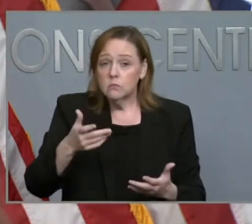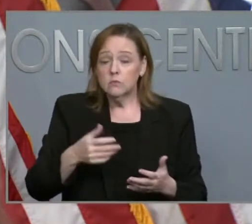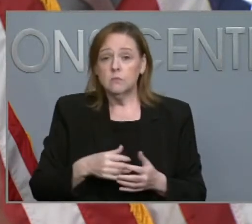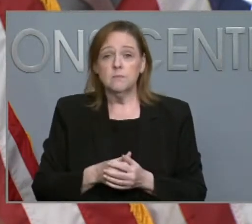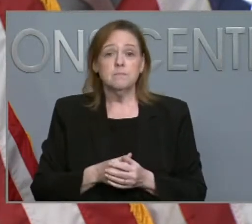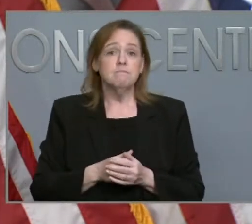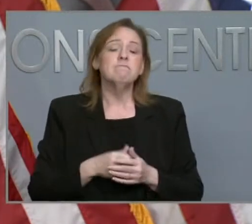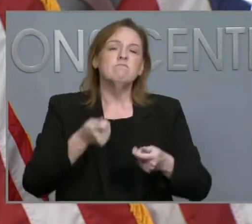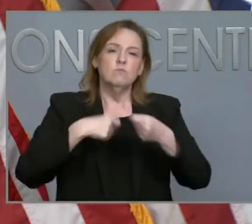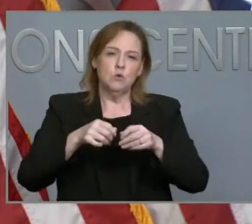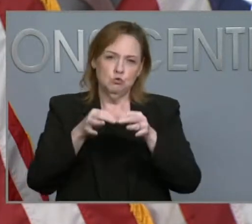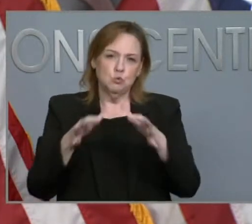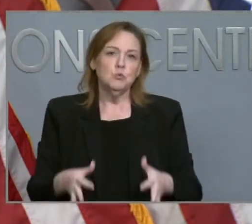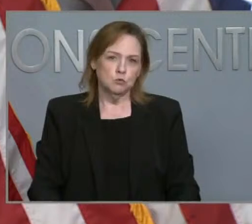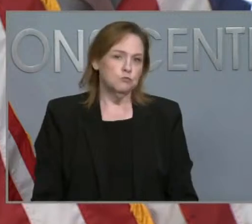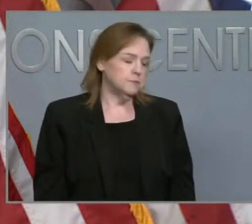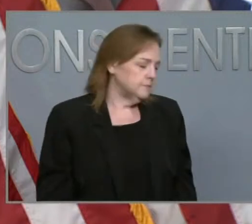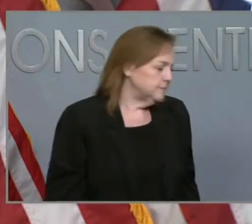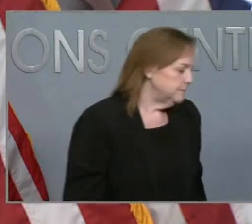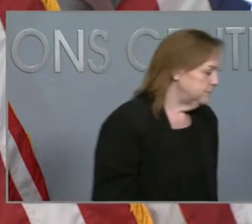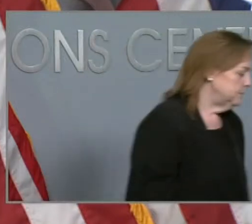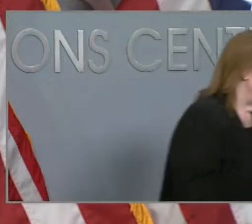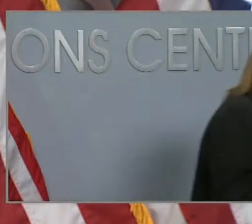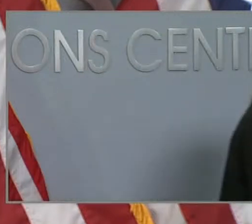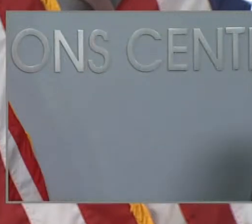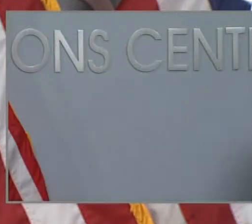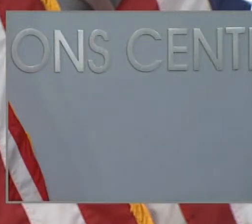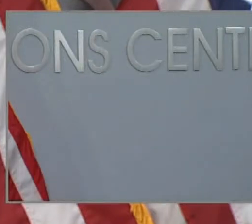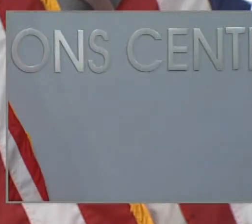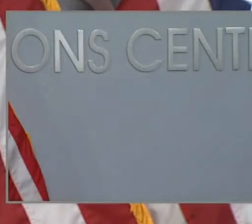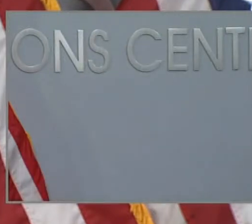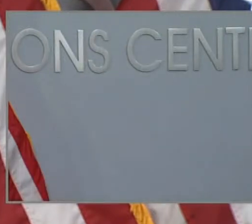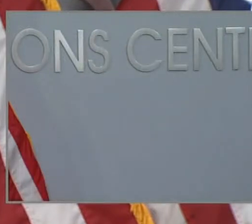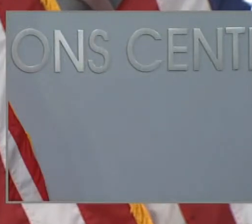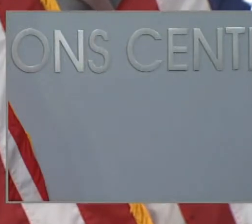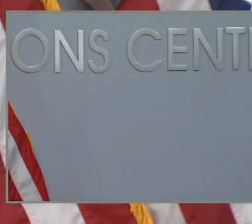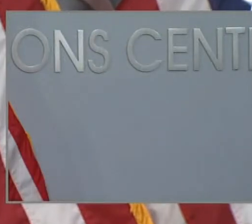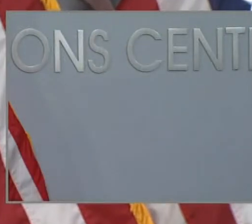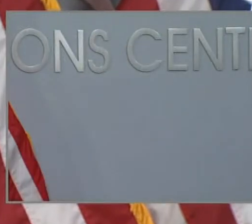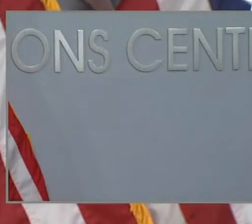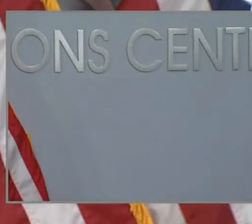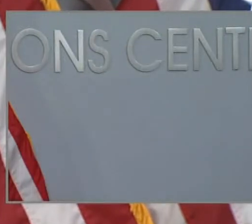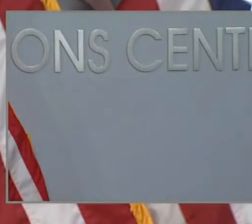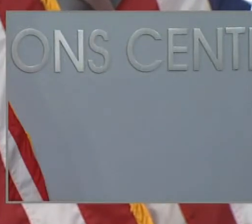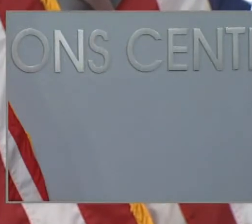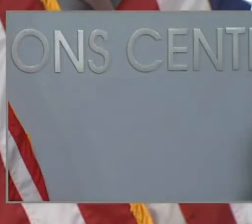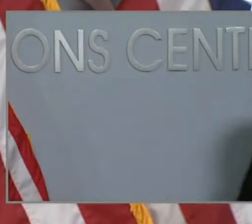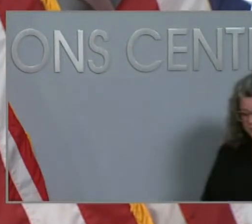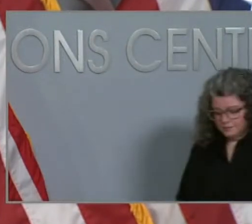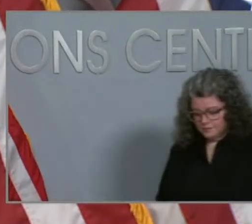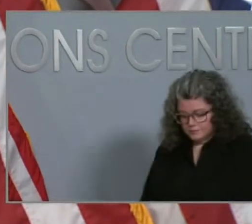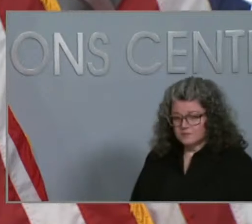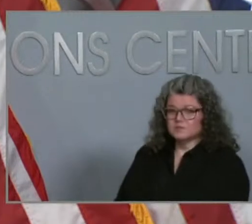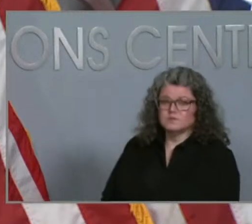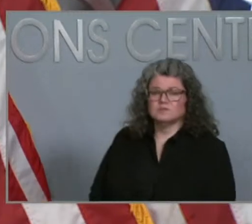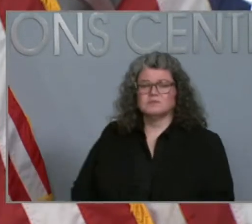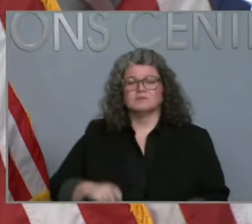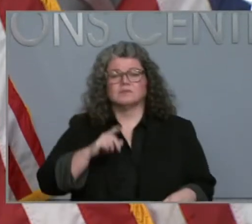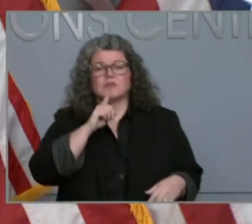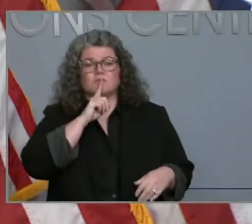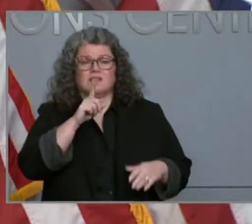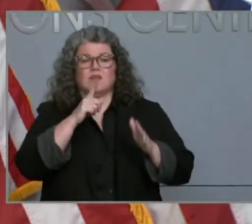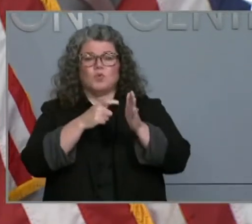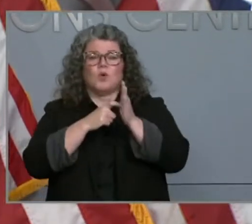If Paul's heard otherwise, he's welcome to speak to it. But really and truly, the photo ID implementation has gone very